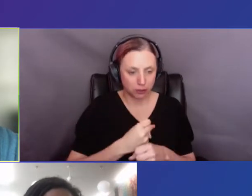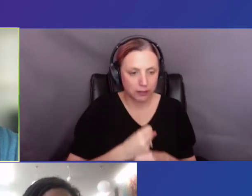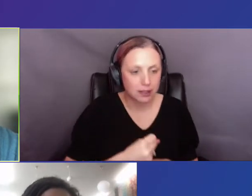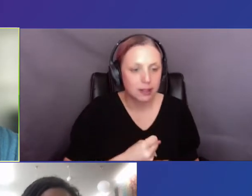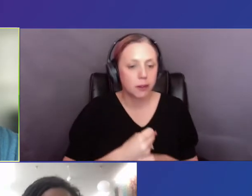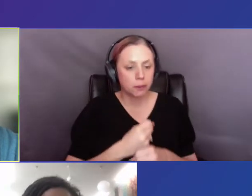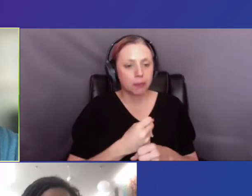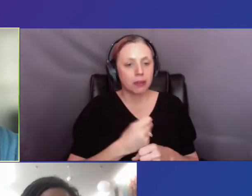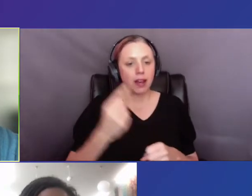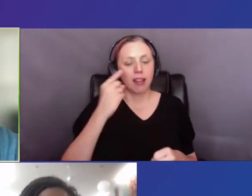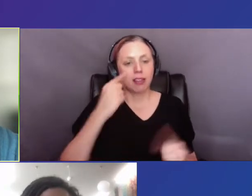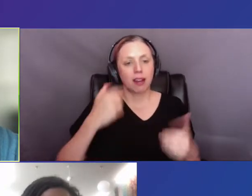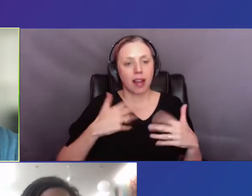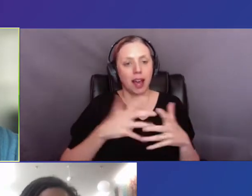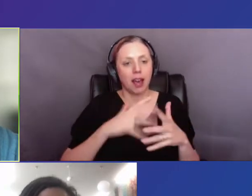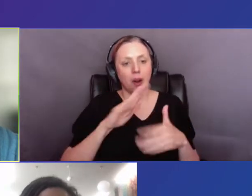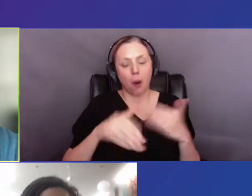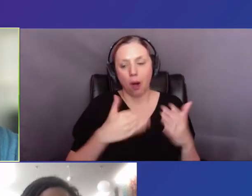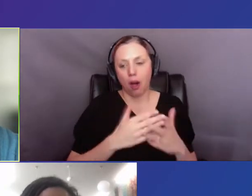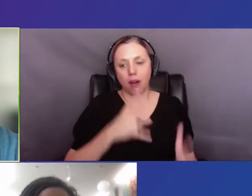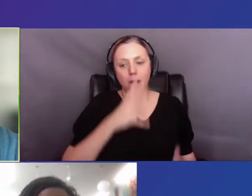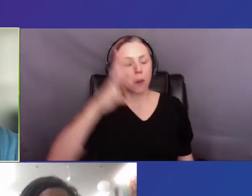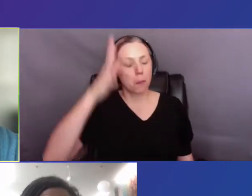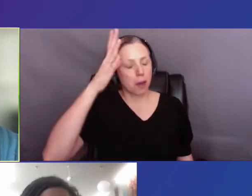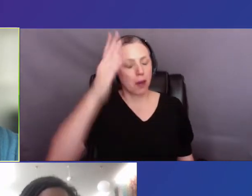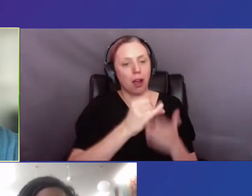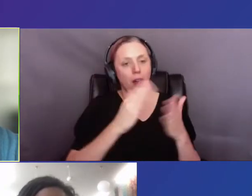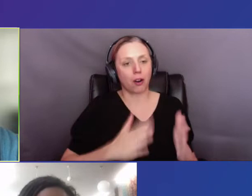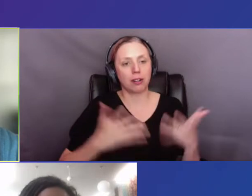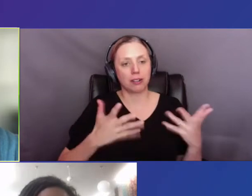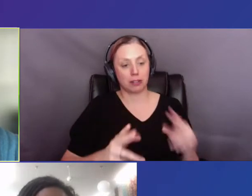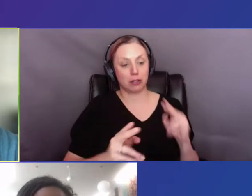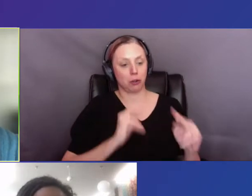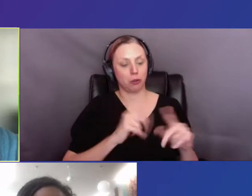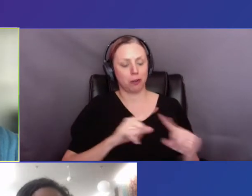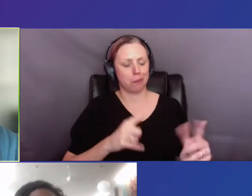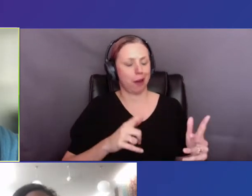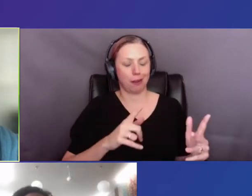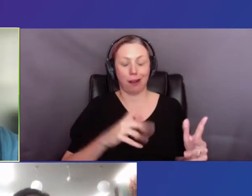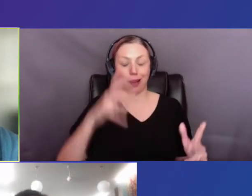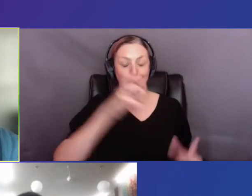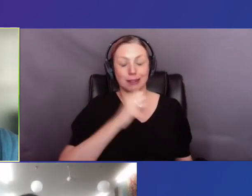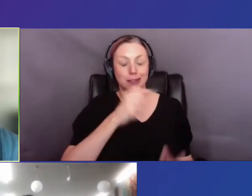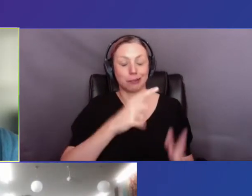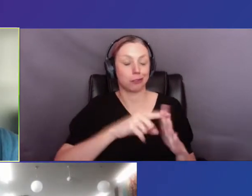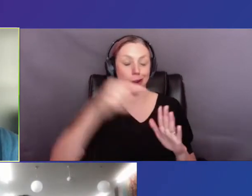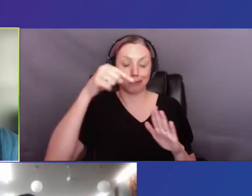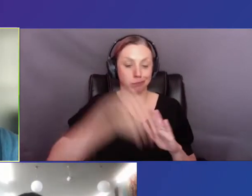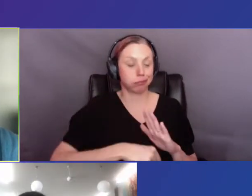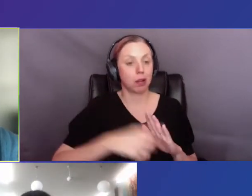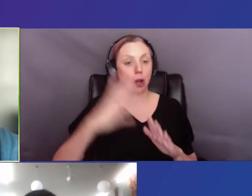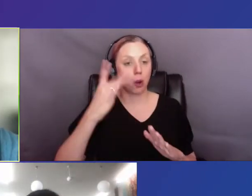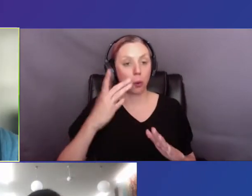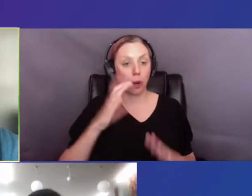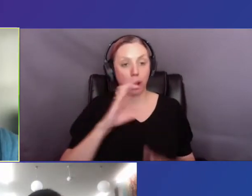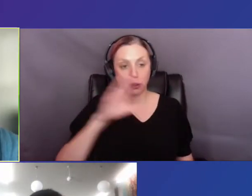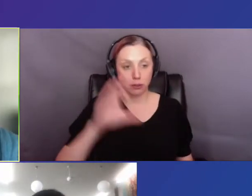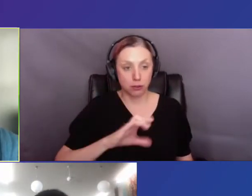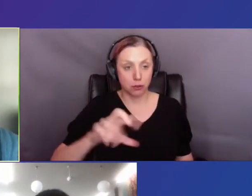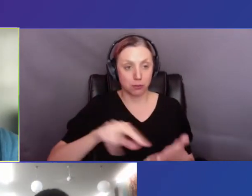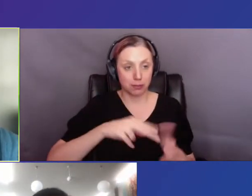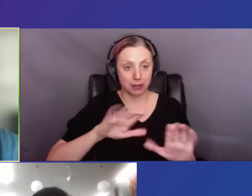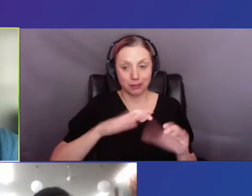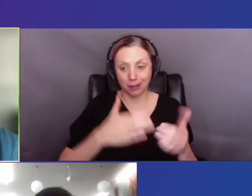the parent artist negotiations, but apparently I hadn't even scratched the surface until we hit Zoom dance classes and